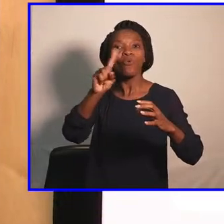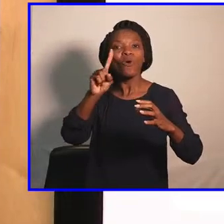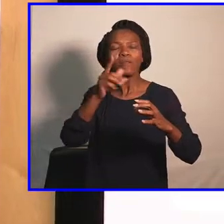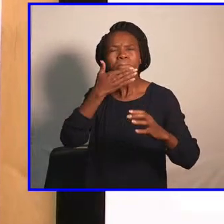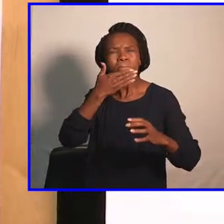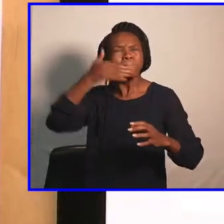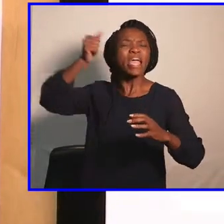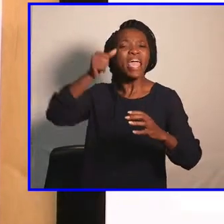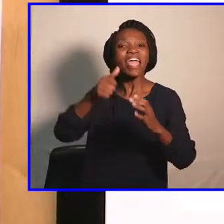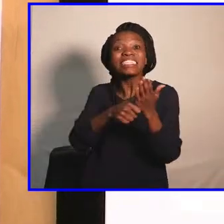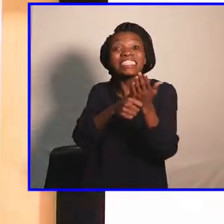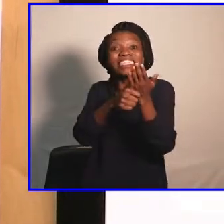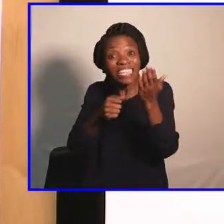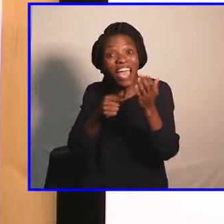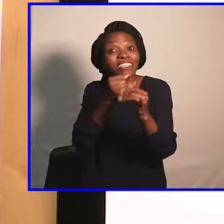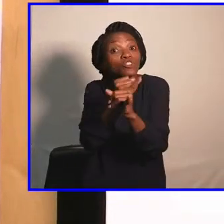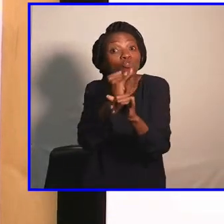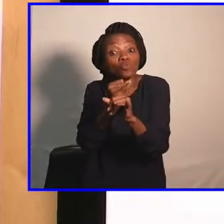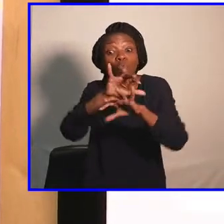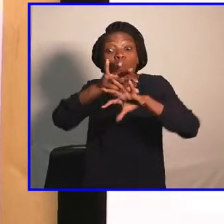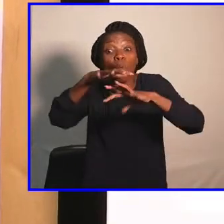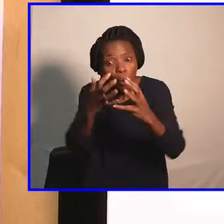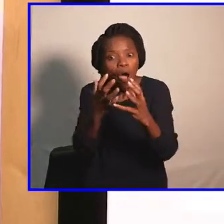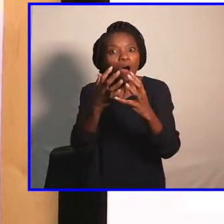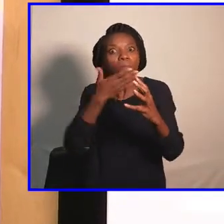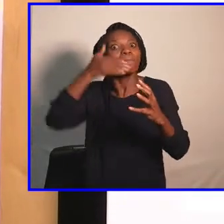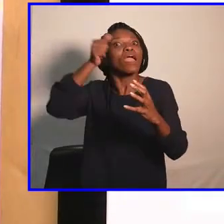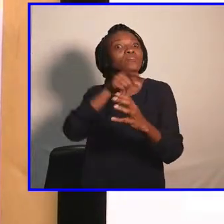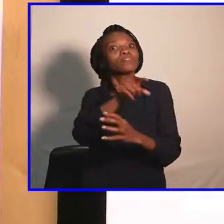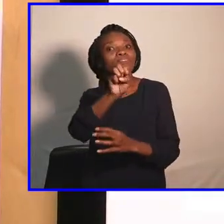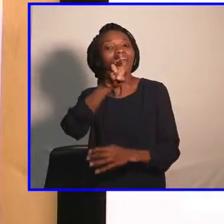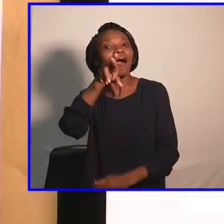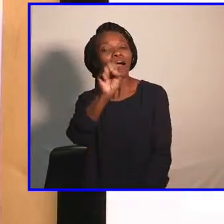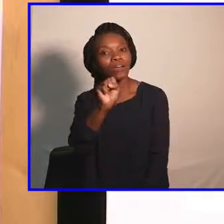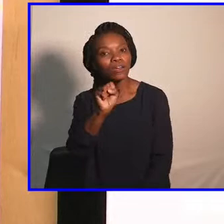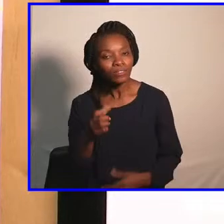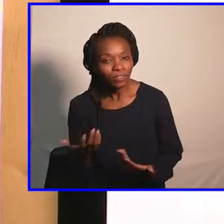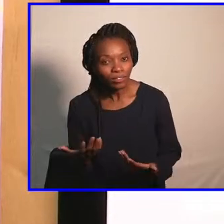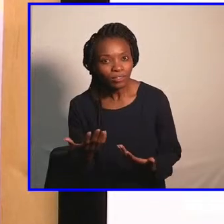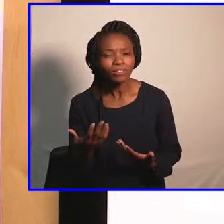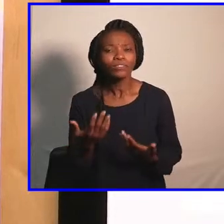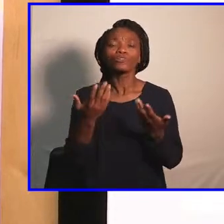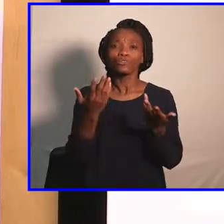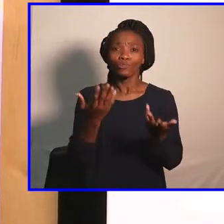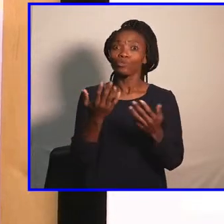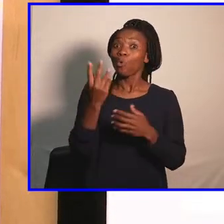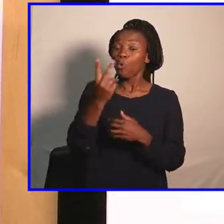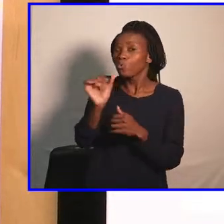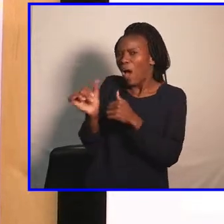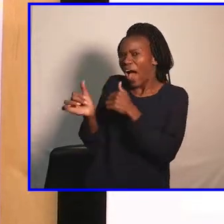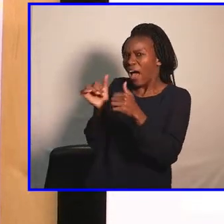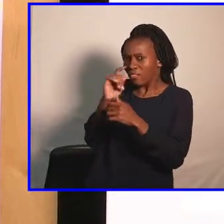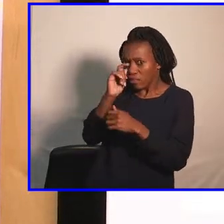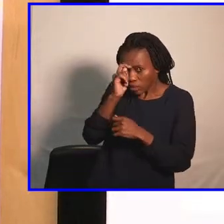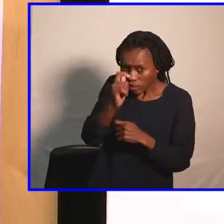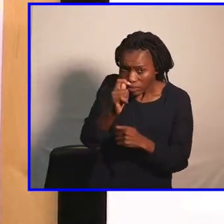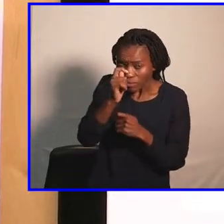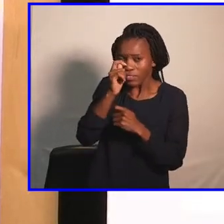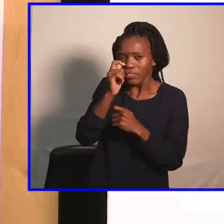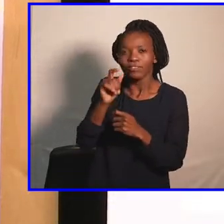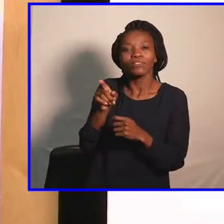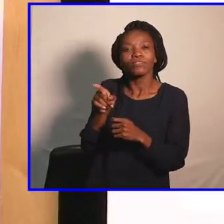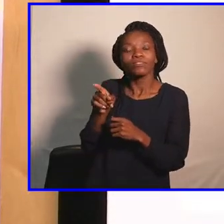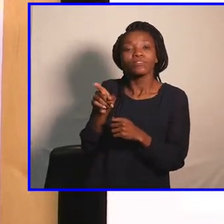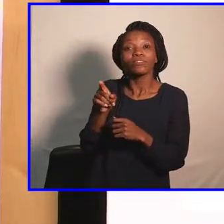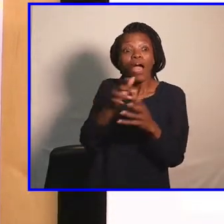tax institution in the world. And this was also recognized by none others